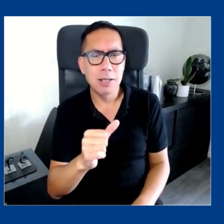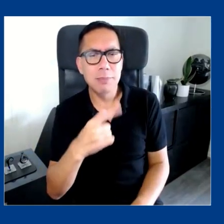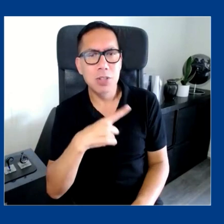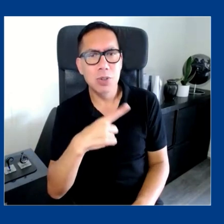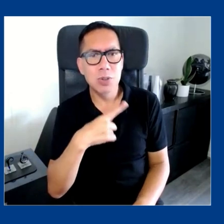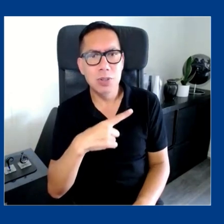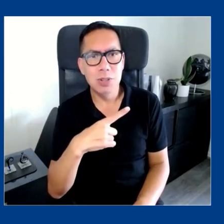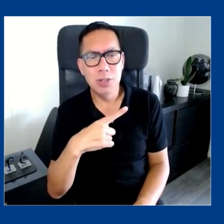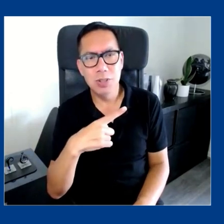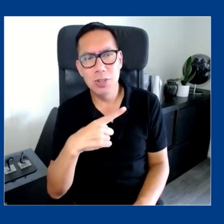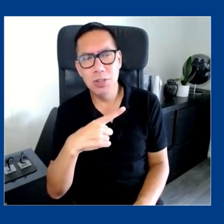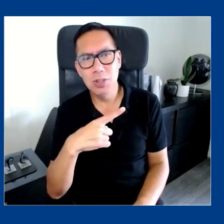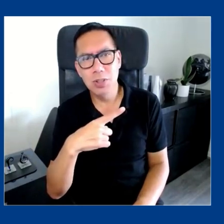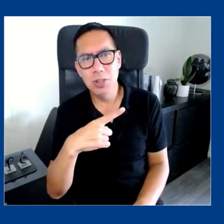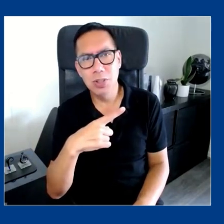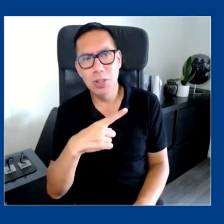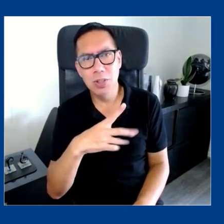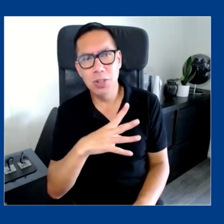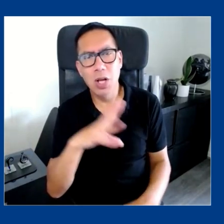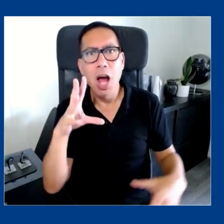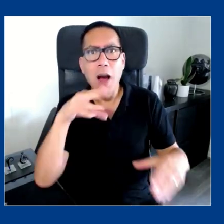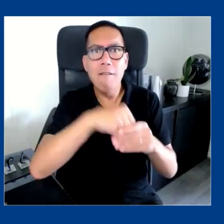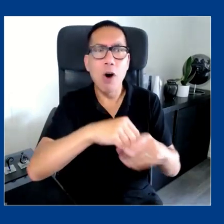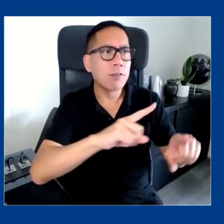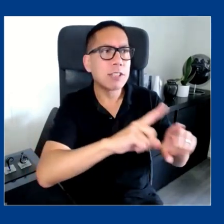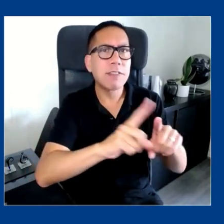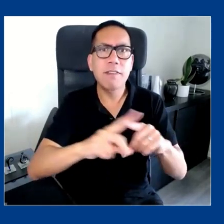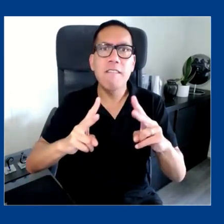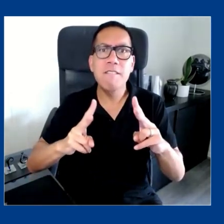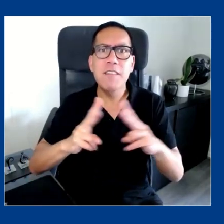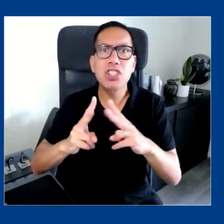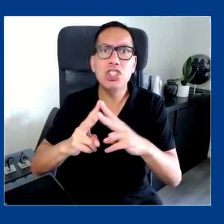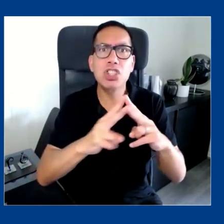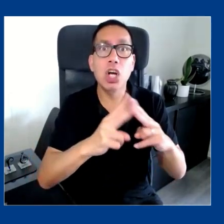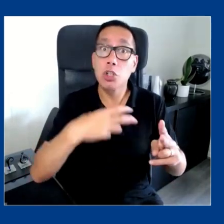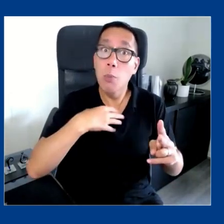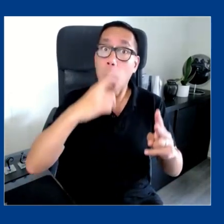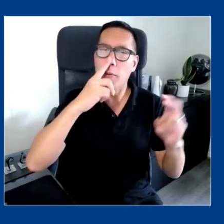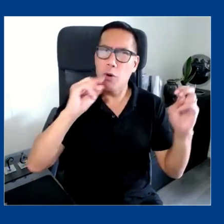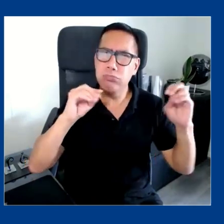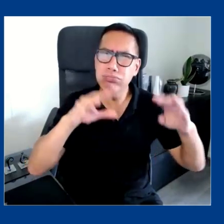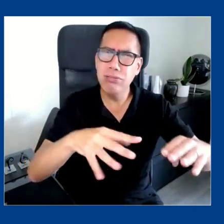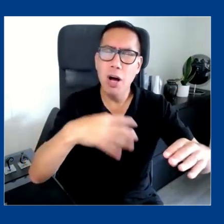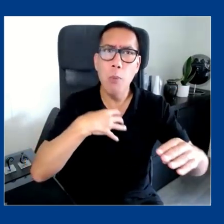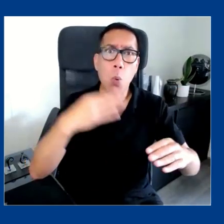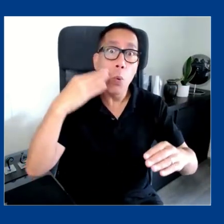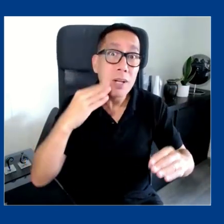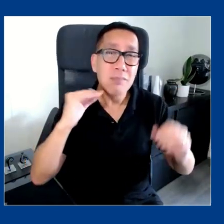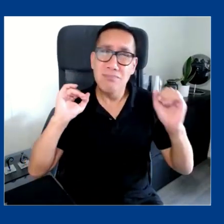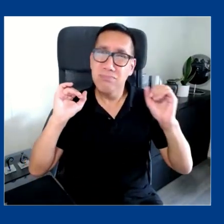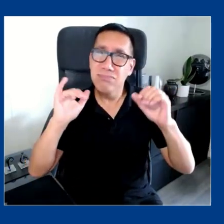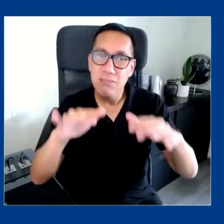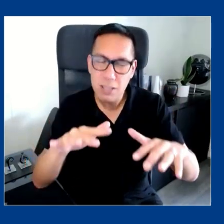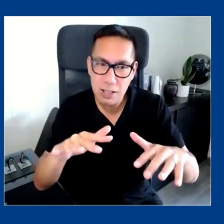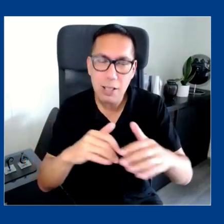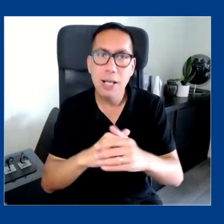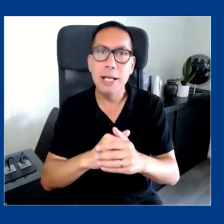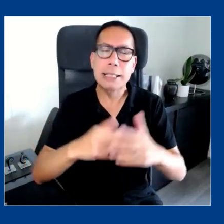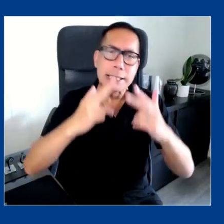it involves several villages. So more people, more women, and then we had like singing and dancing